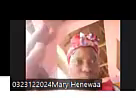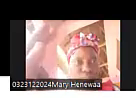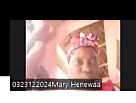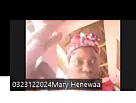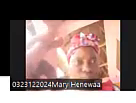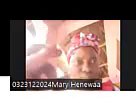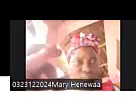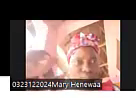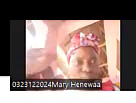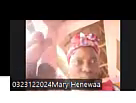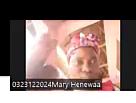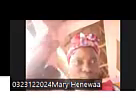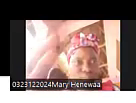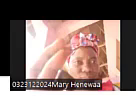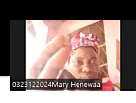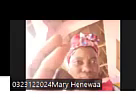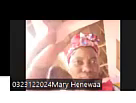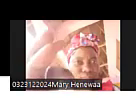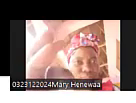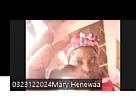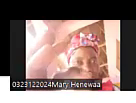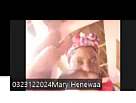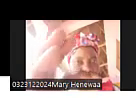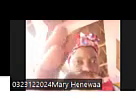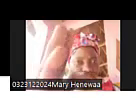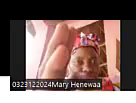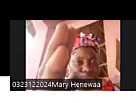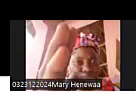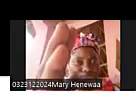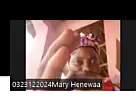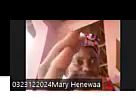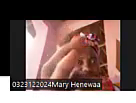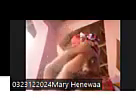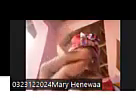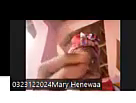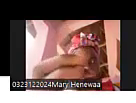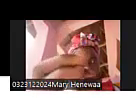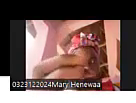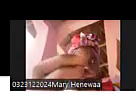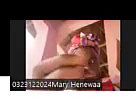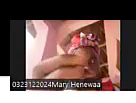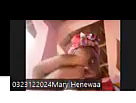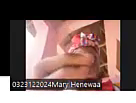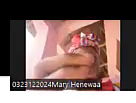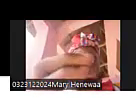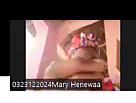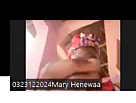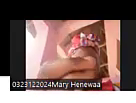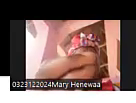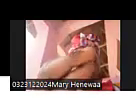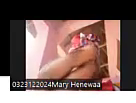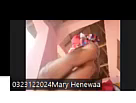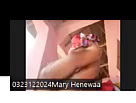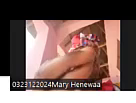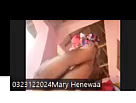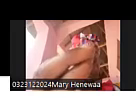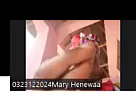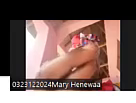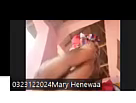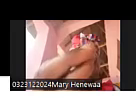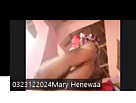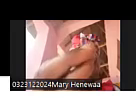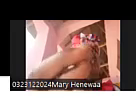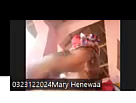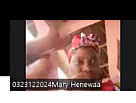from your performance, we can make progress. Okay, so let's go over